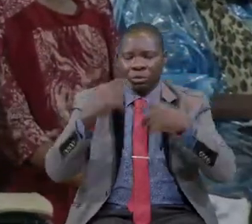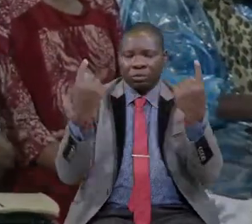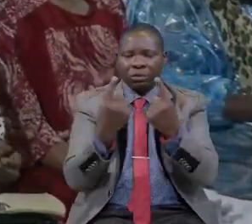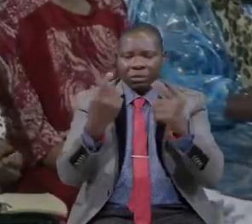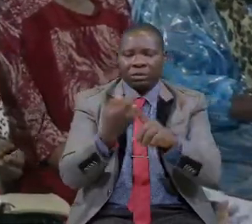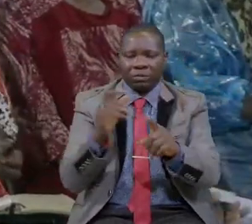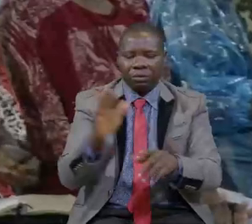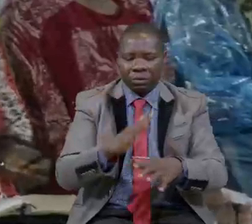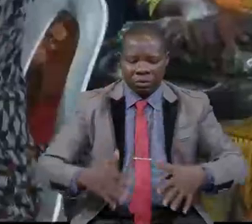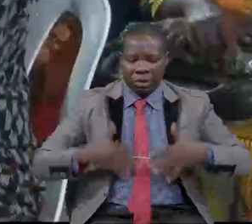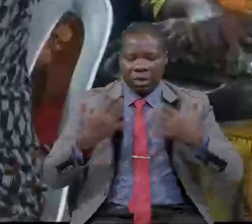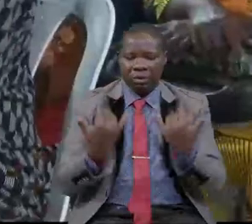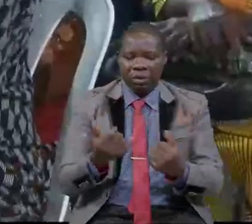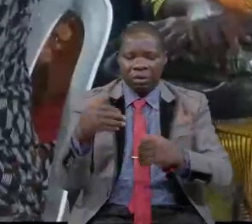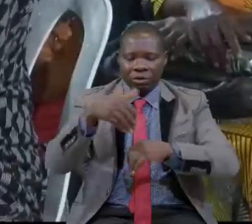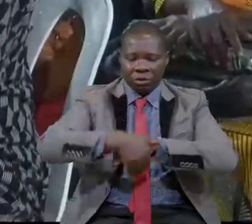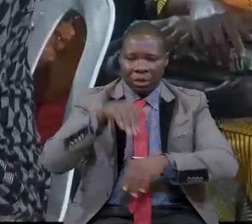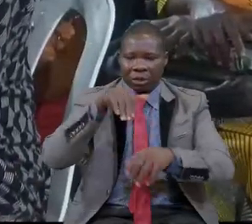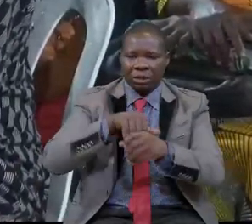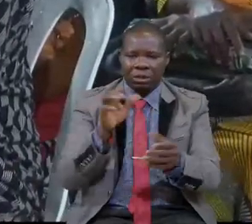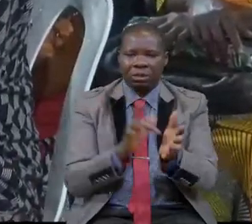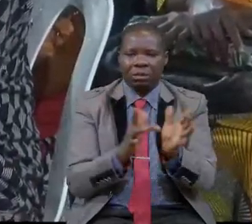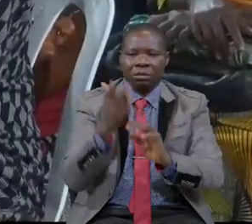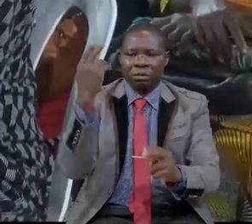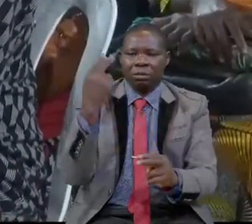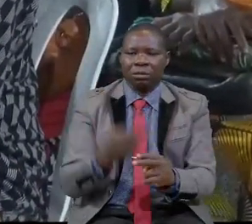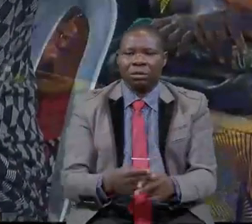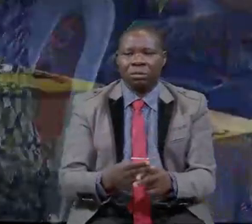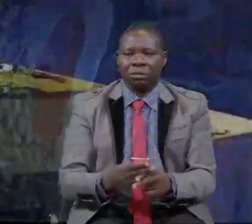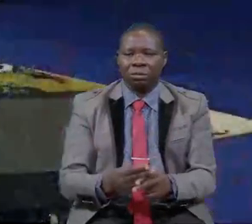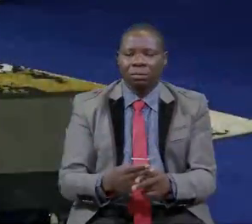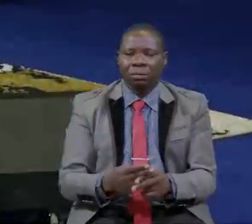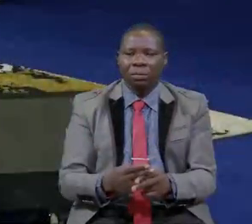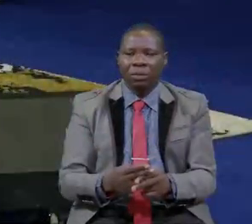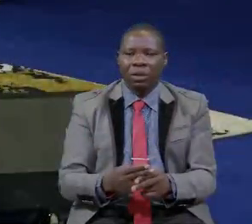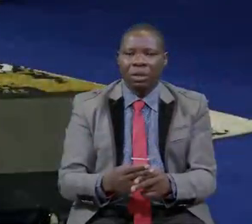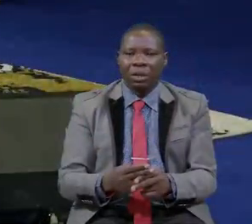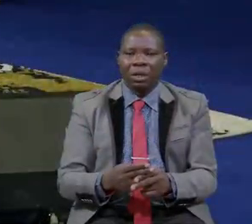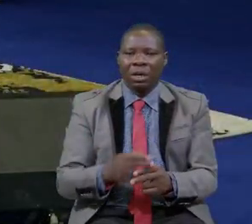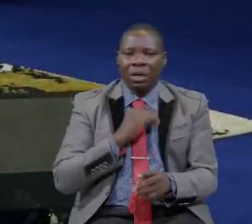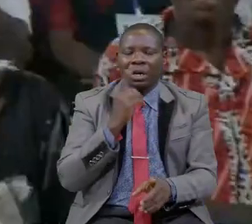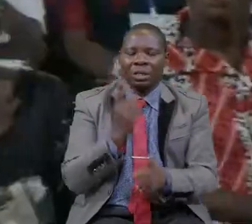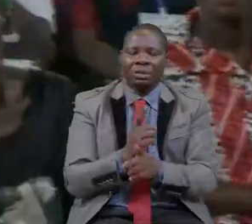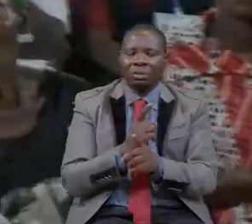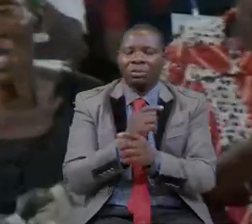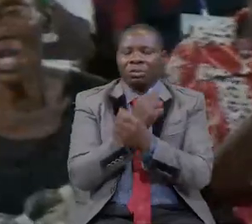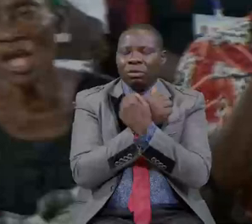in Jesus' name. Amen. I just love a hold of amen.